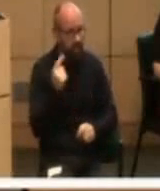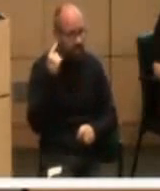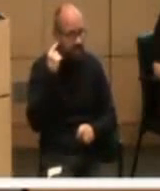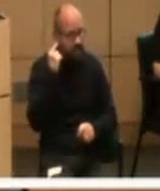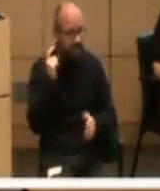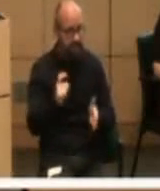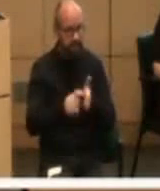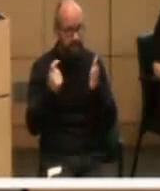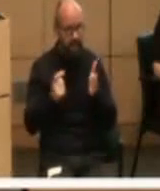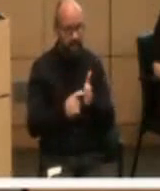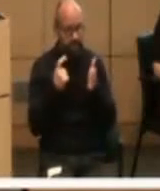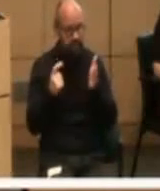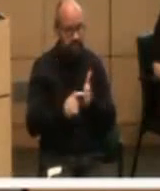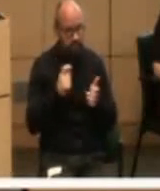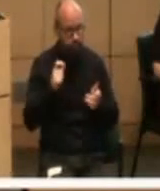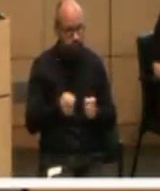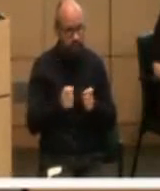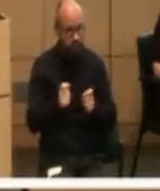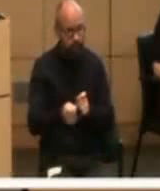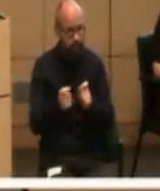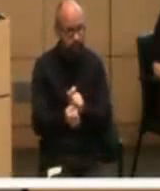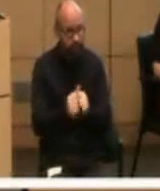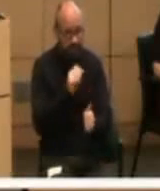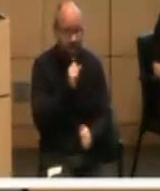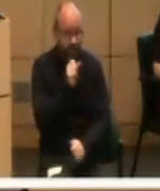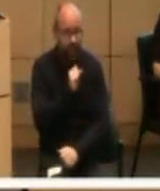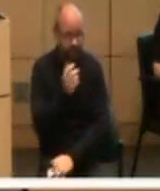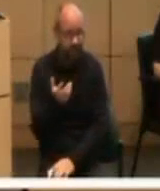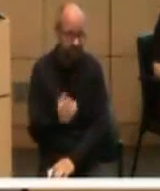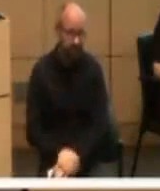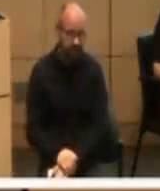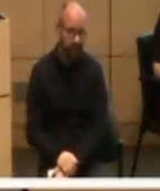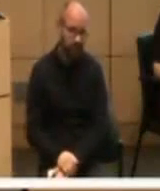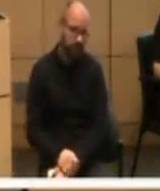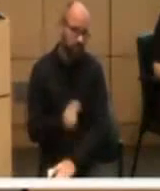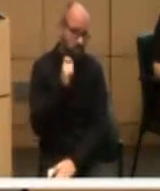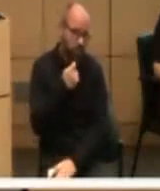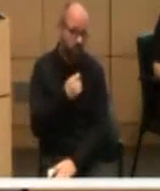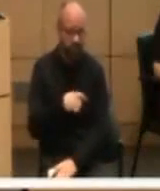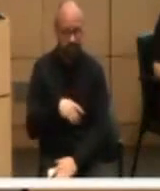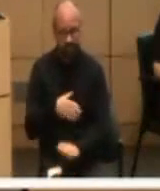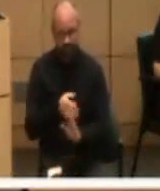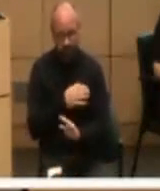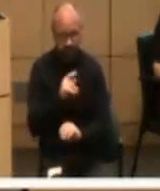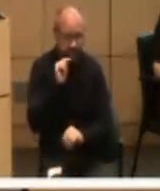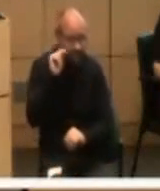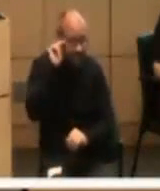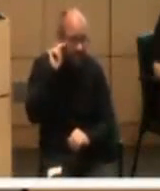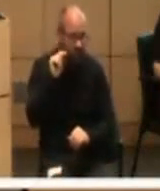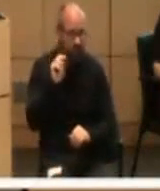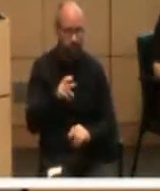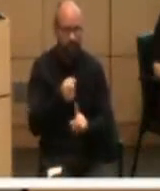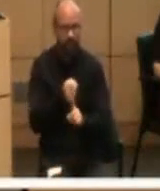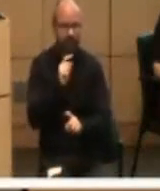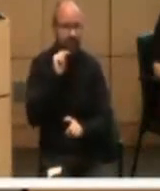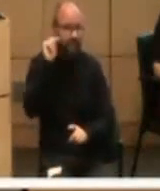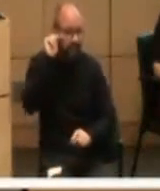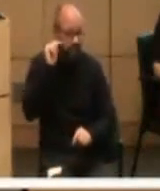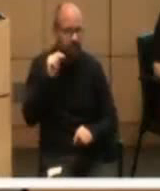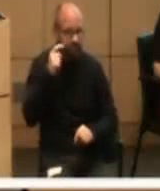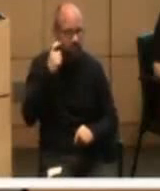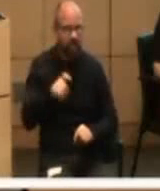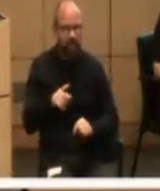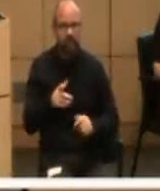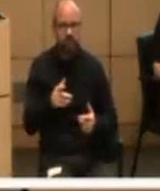their lifetime, and then it's so cool when they get to be preteens and teenagers because they recognize it,